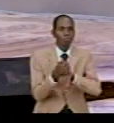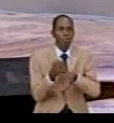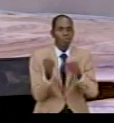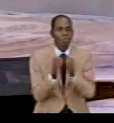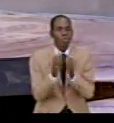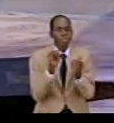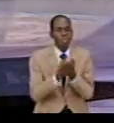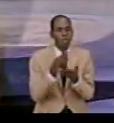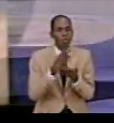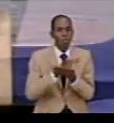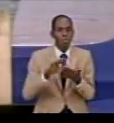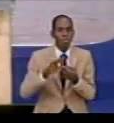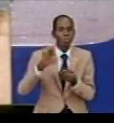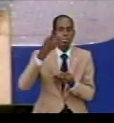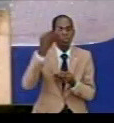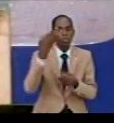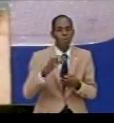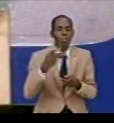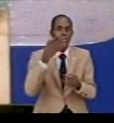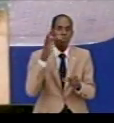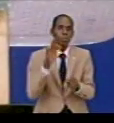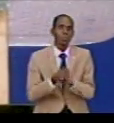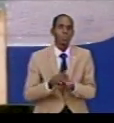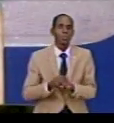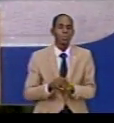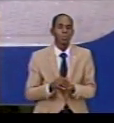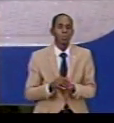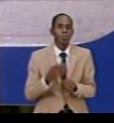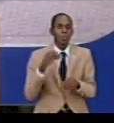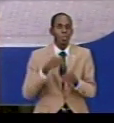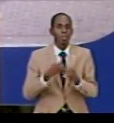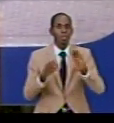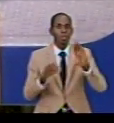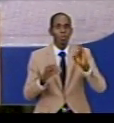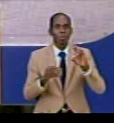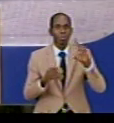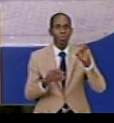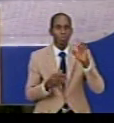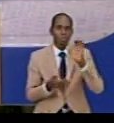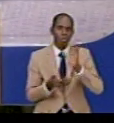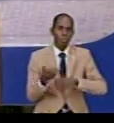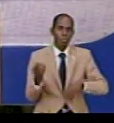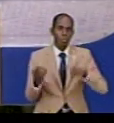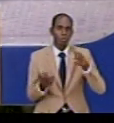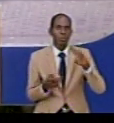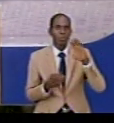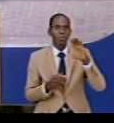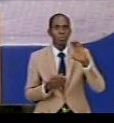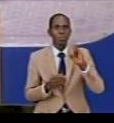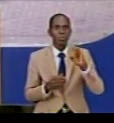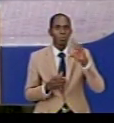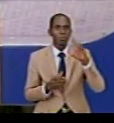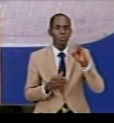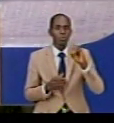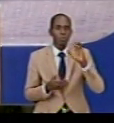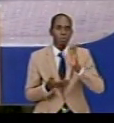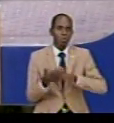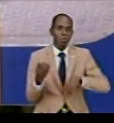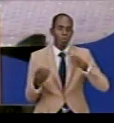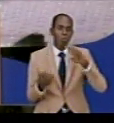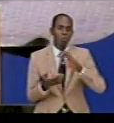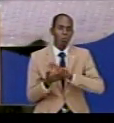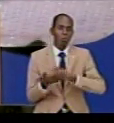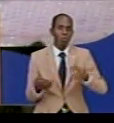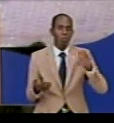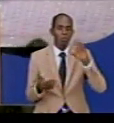Holy Spirit of promise. Colossians chapter 1, reading from verse 12, giving